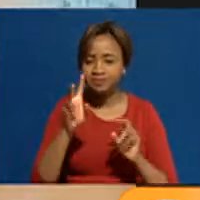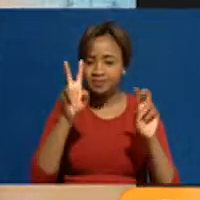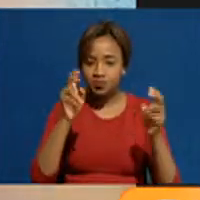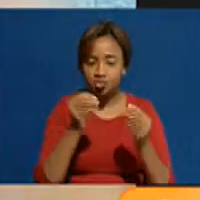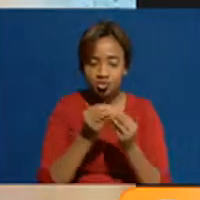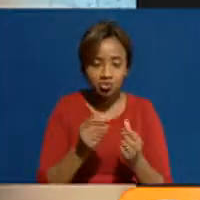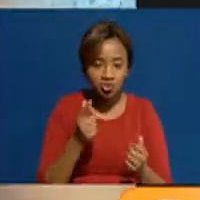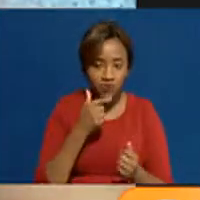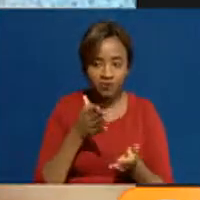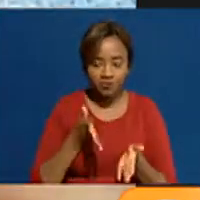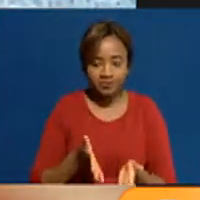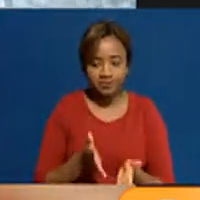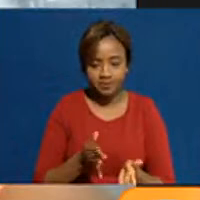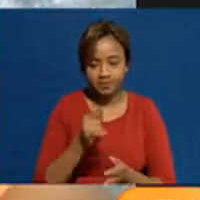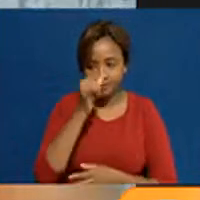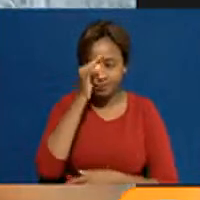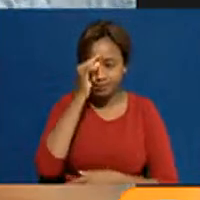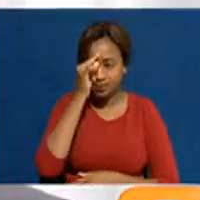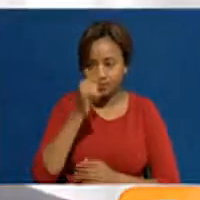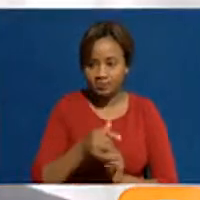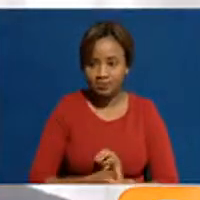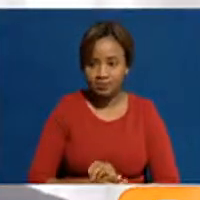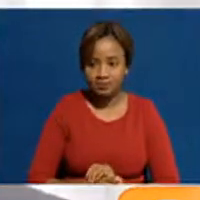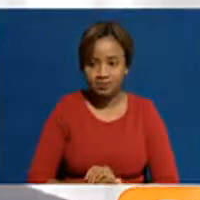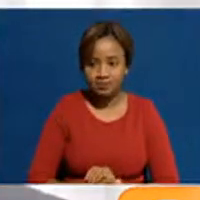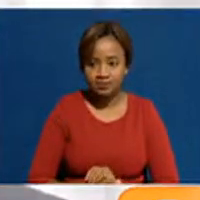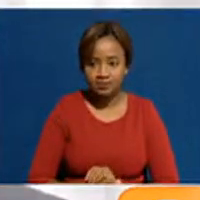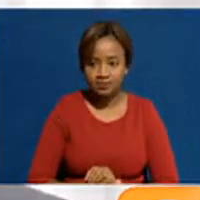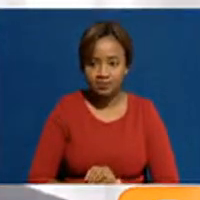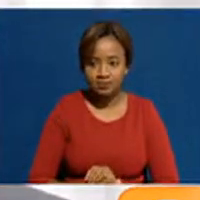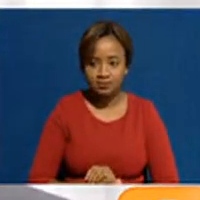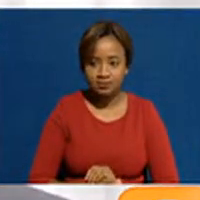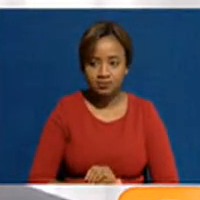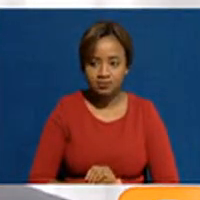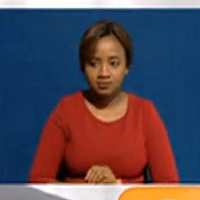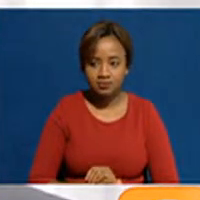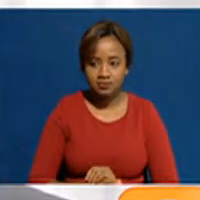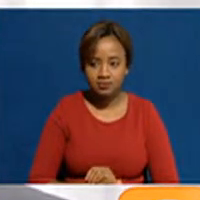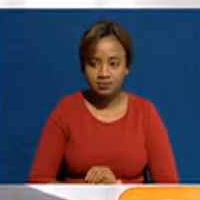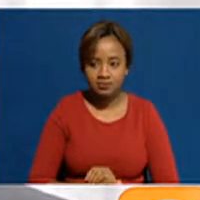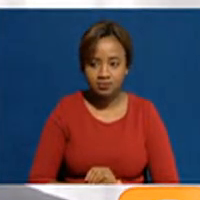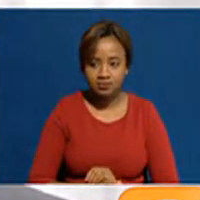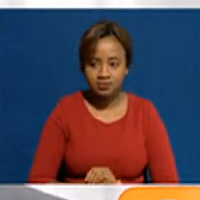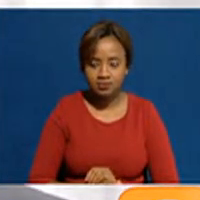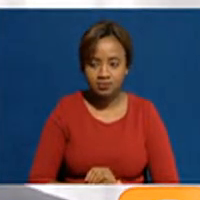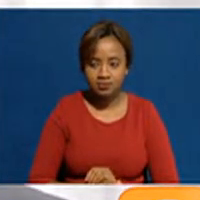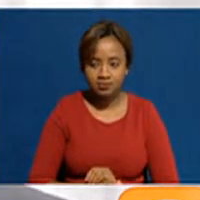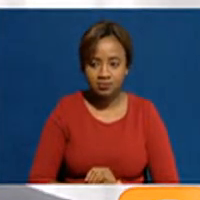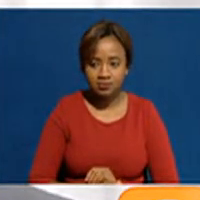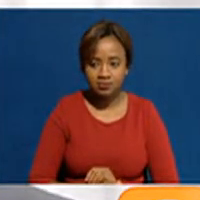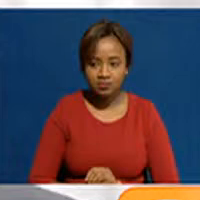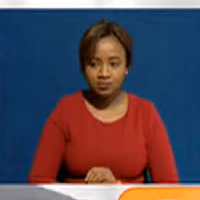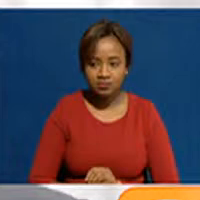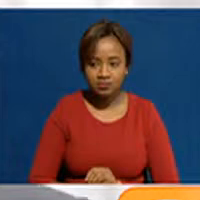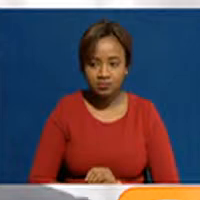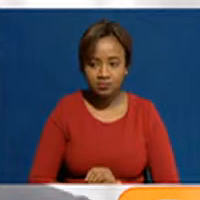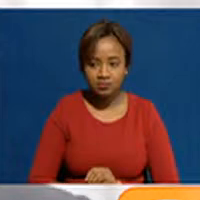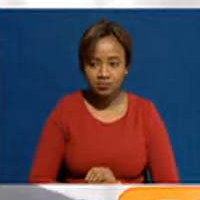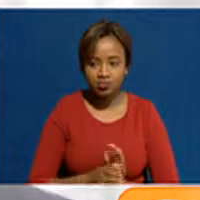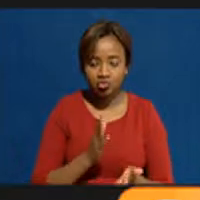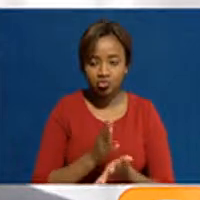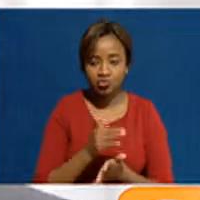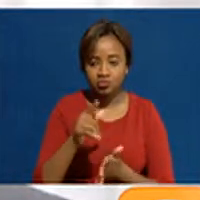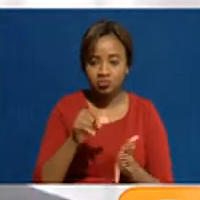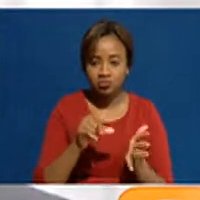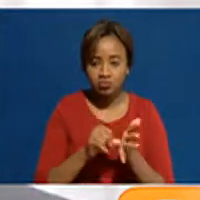the most shocking thing is that although it has been there for 6 years, it's like citizens are not quite happy with it